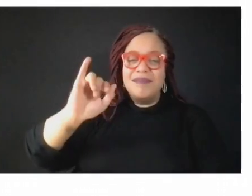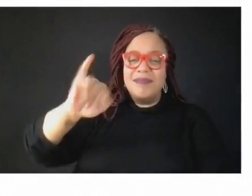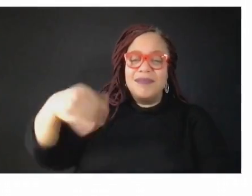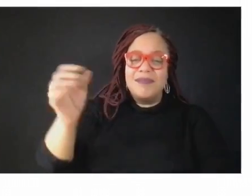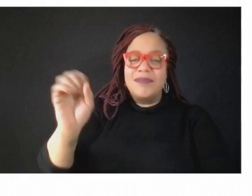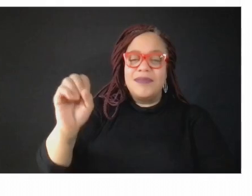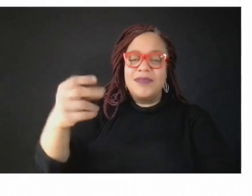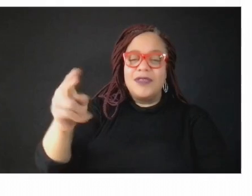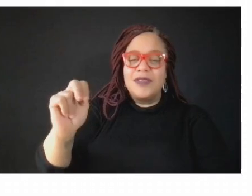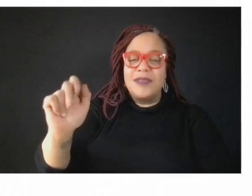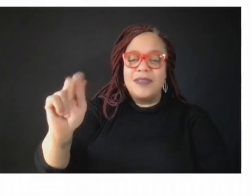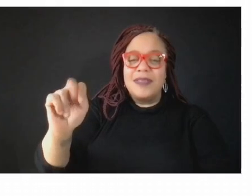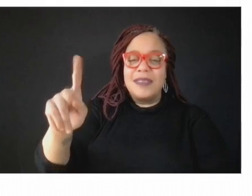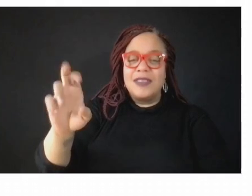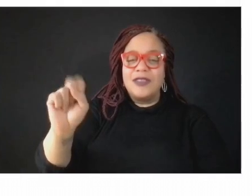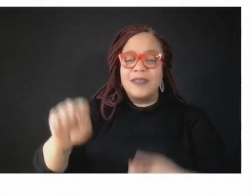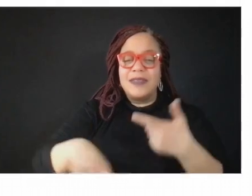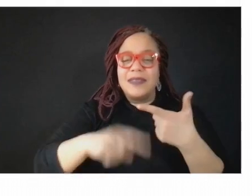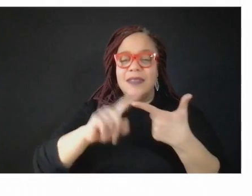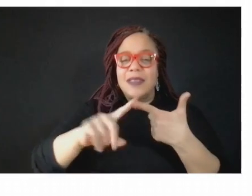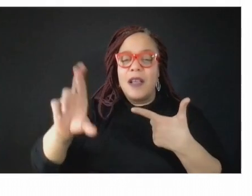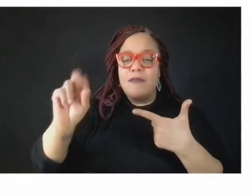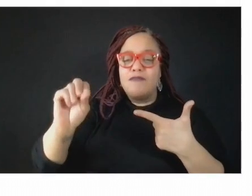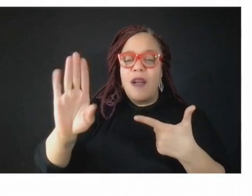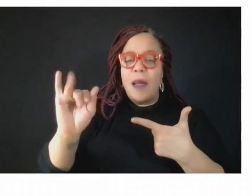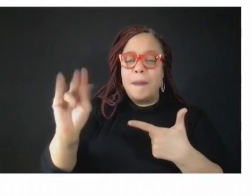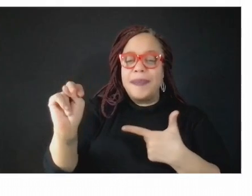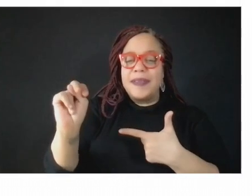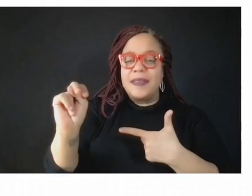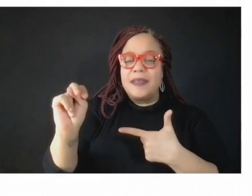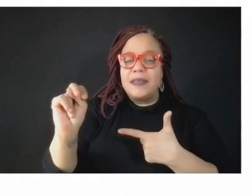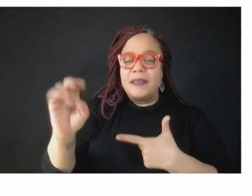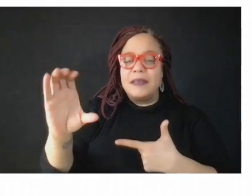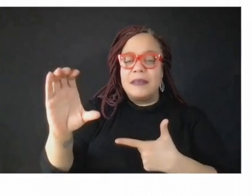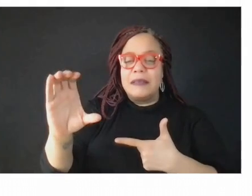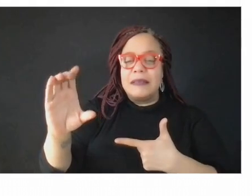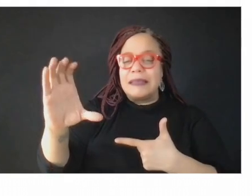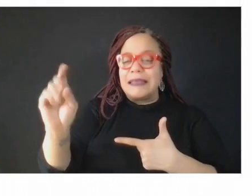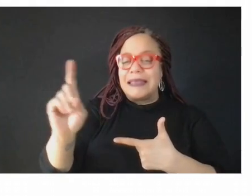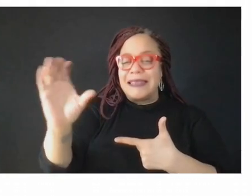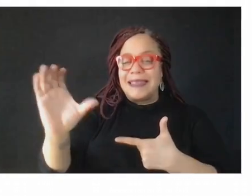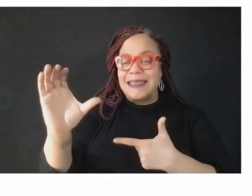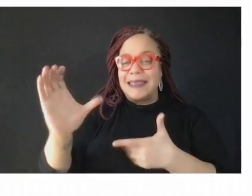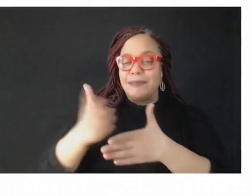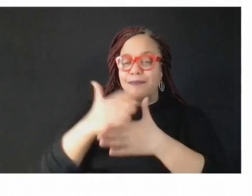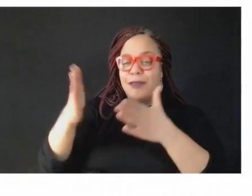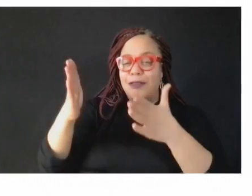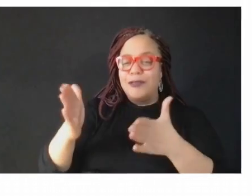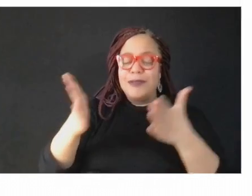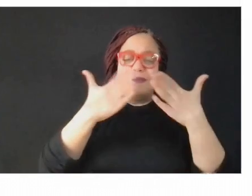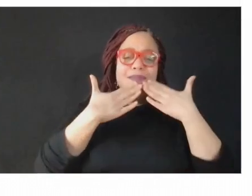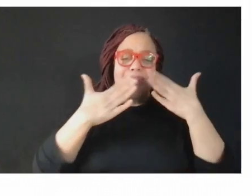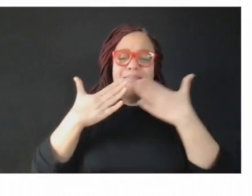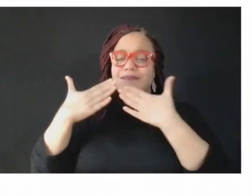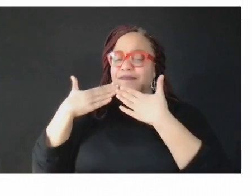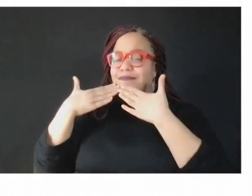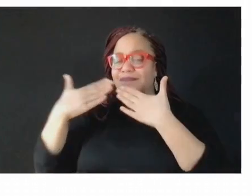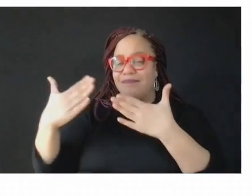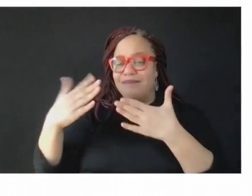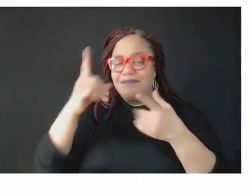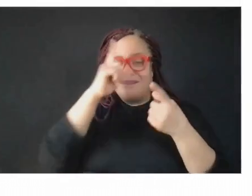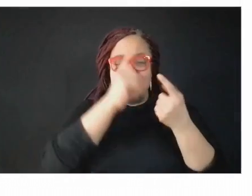our CDC partners, and thank them because they have been so supportive and planning to get us here